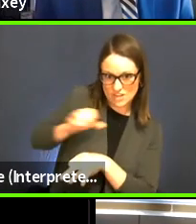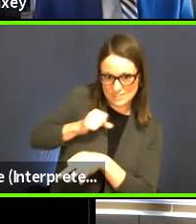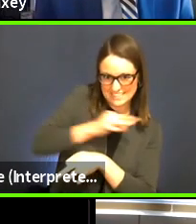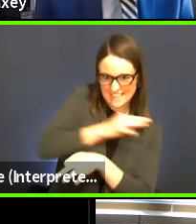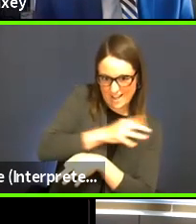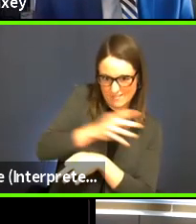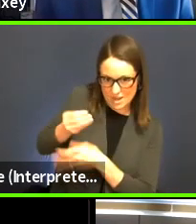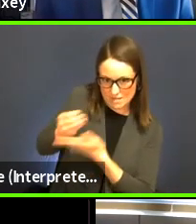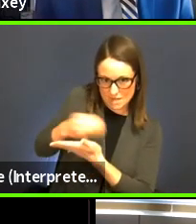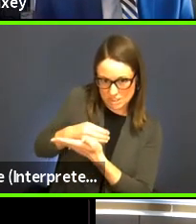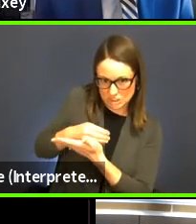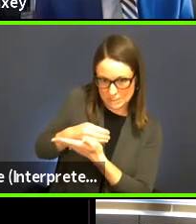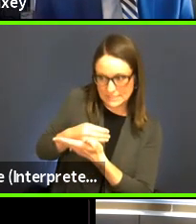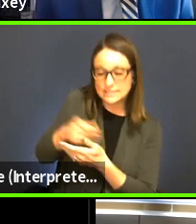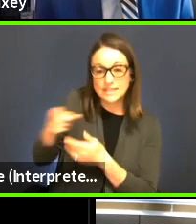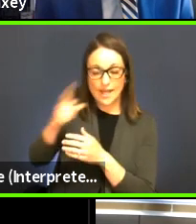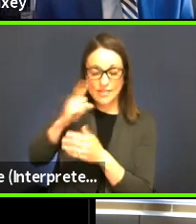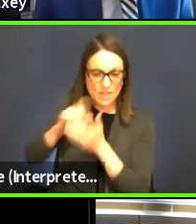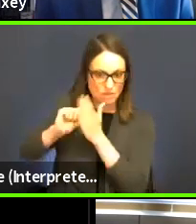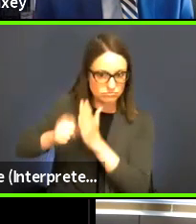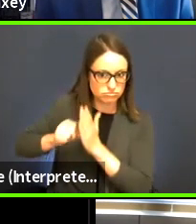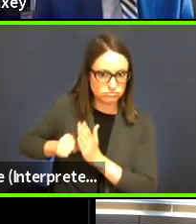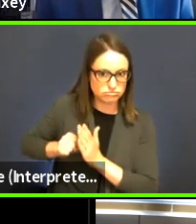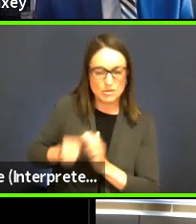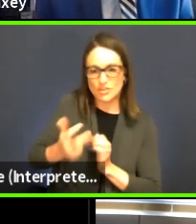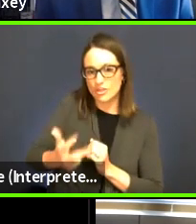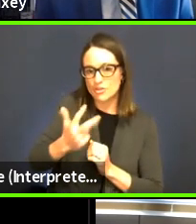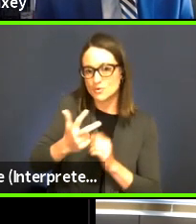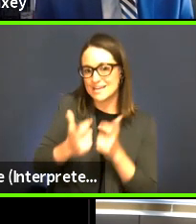in their units that would be impacted by potential